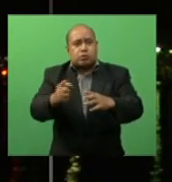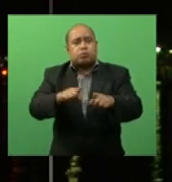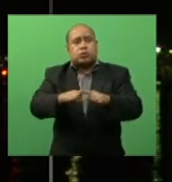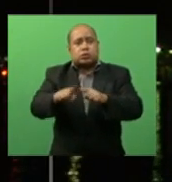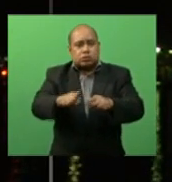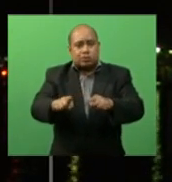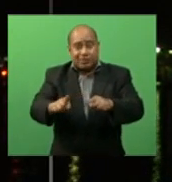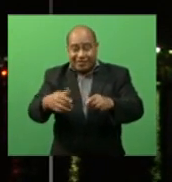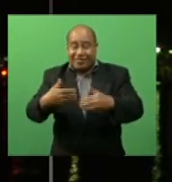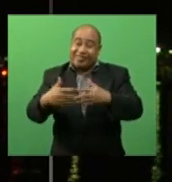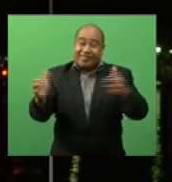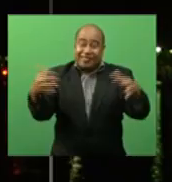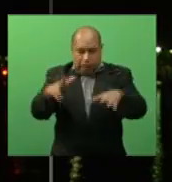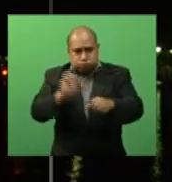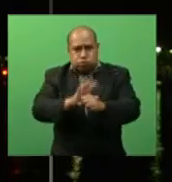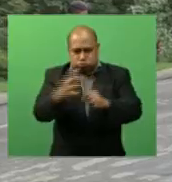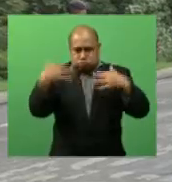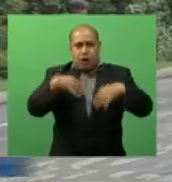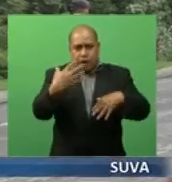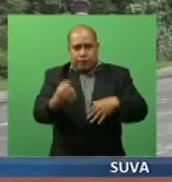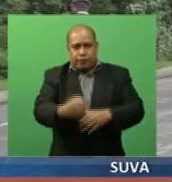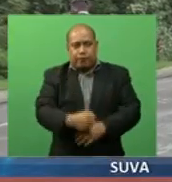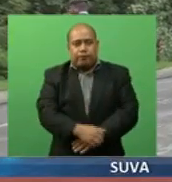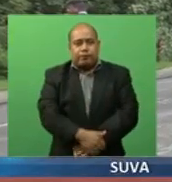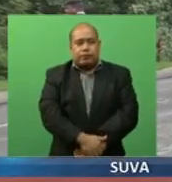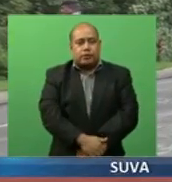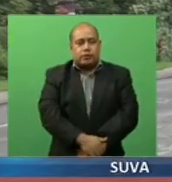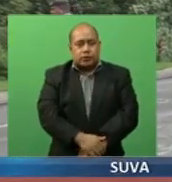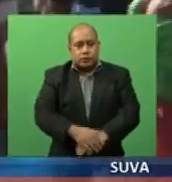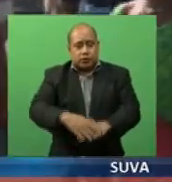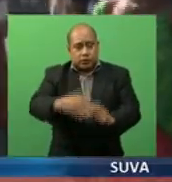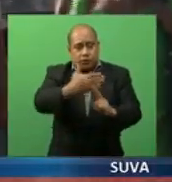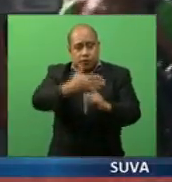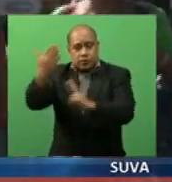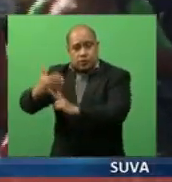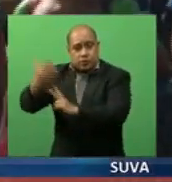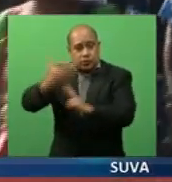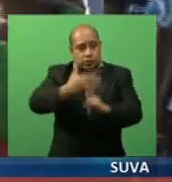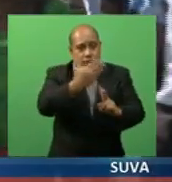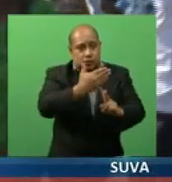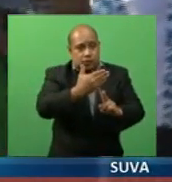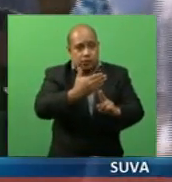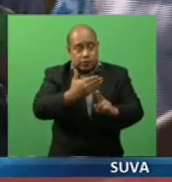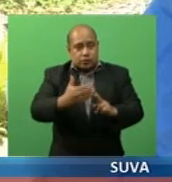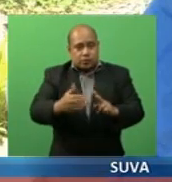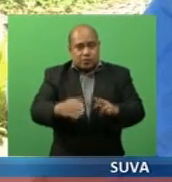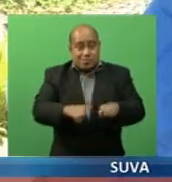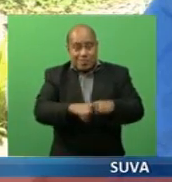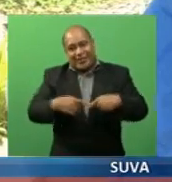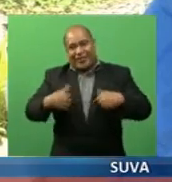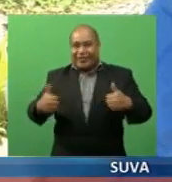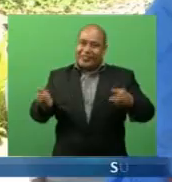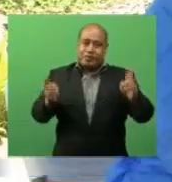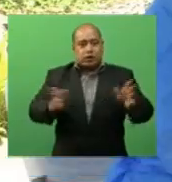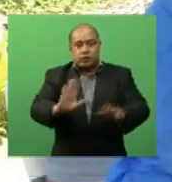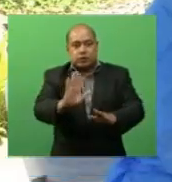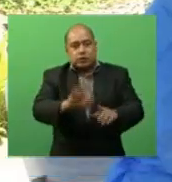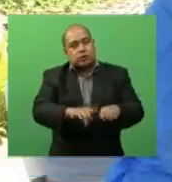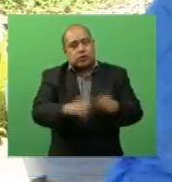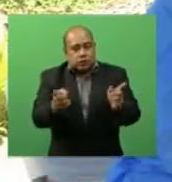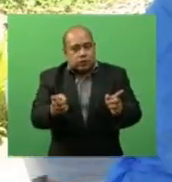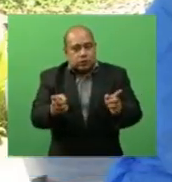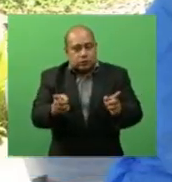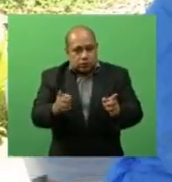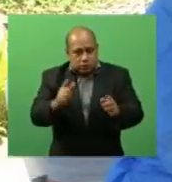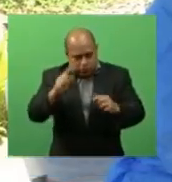Kritika Kumar reports. Lifting of restrictions does not mean that life will go back to normal. Limitations will remain in some